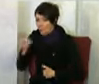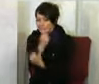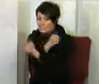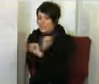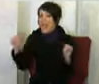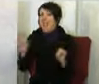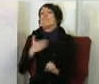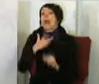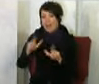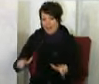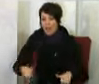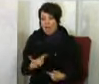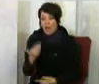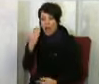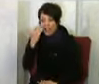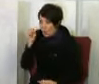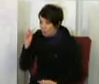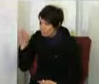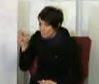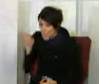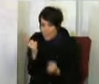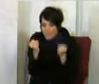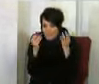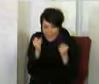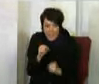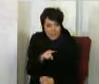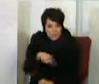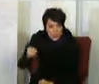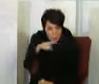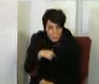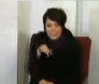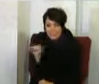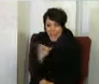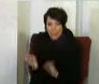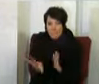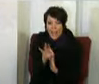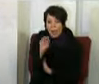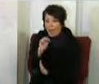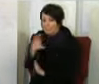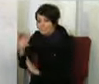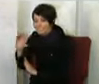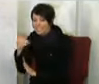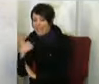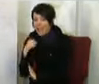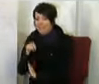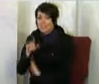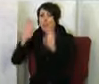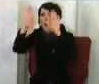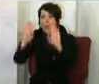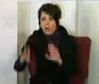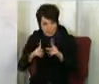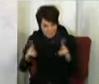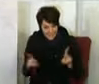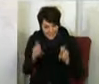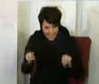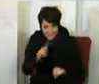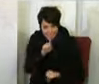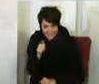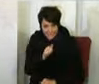Now, I know there are many of you out there just like me who found MCC. And in order to have this wonderful place where we can be